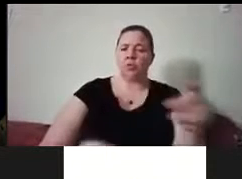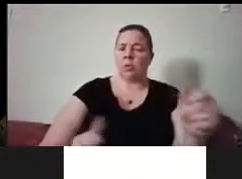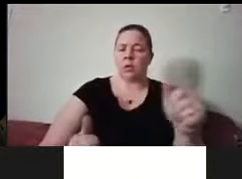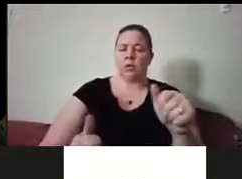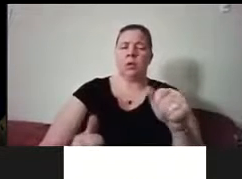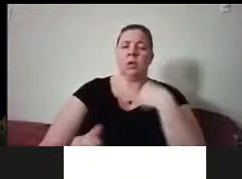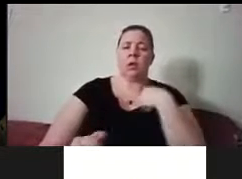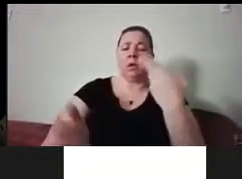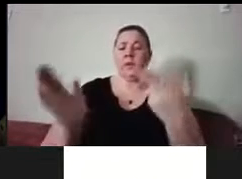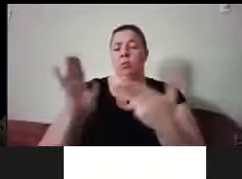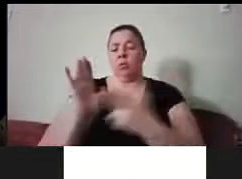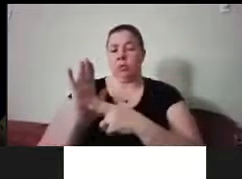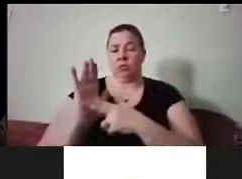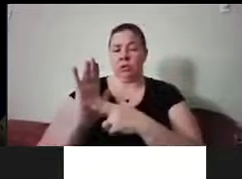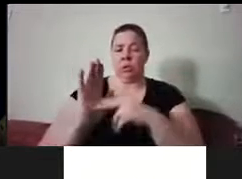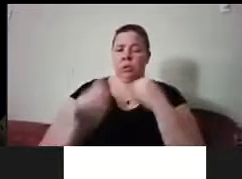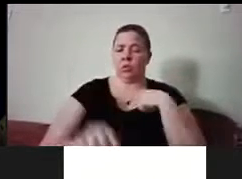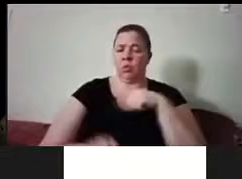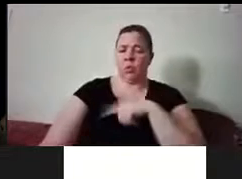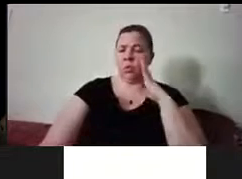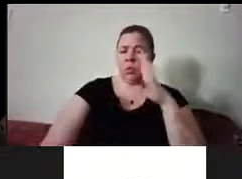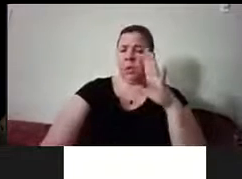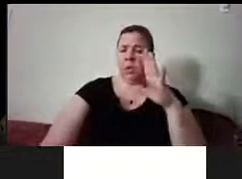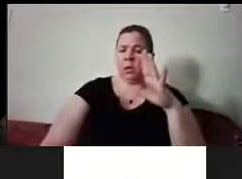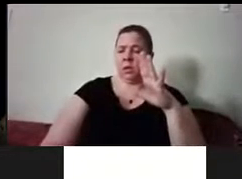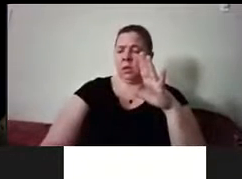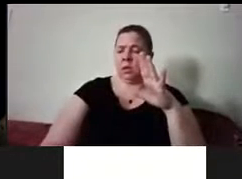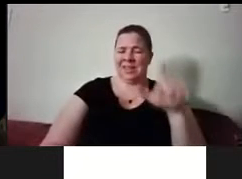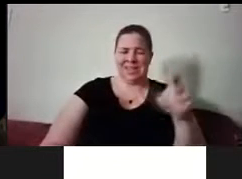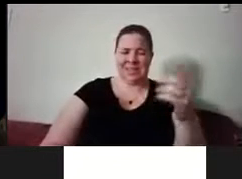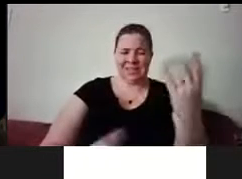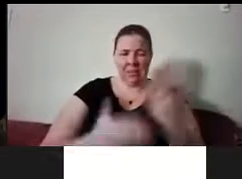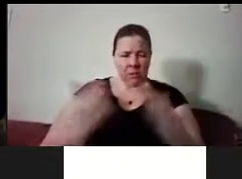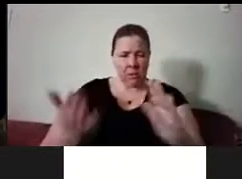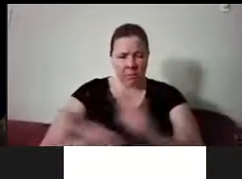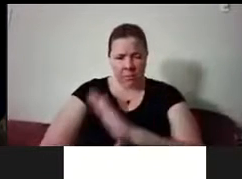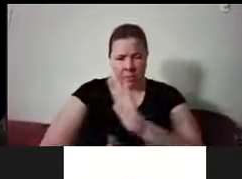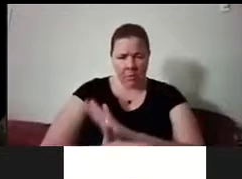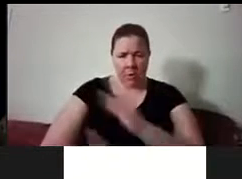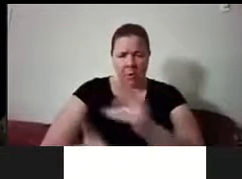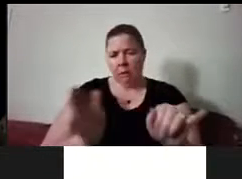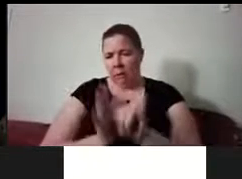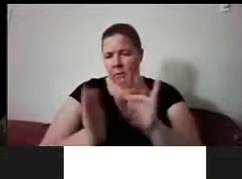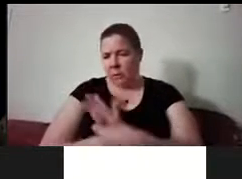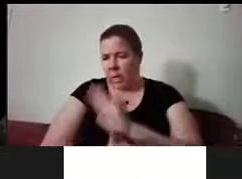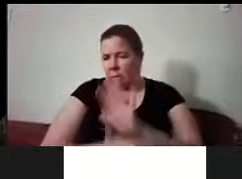Upon registration, are we going to need some papers like identification papers?